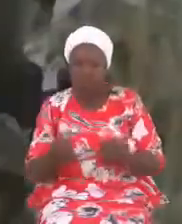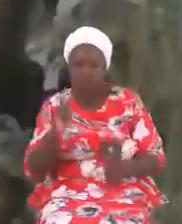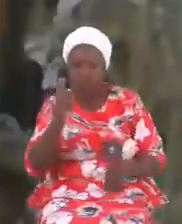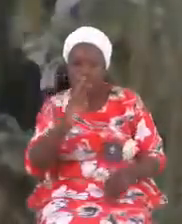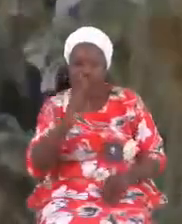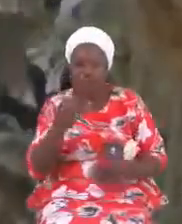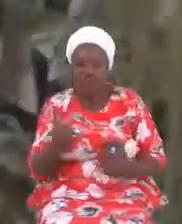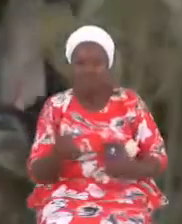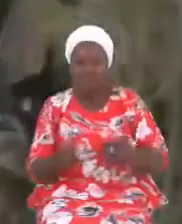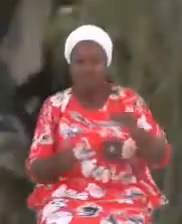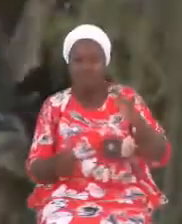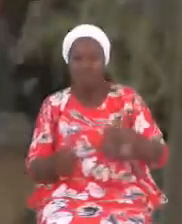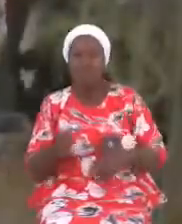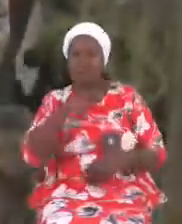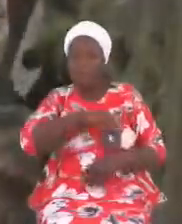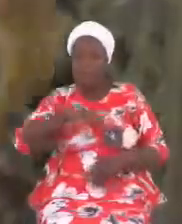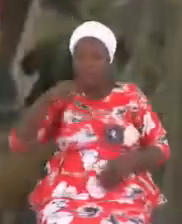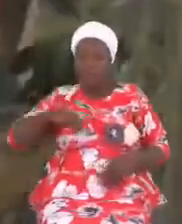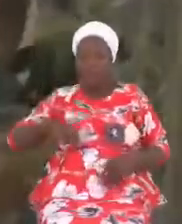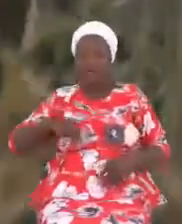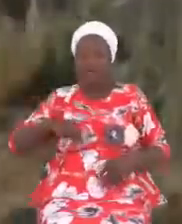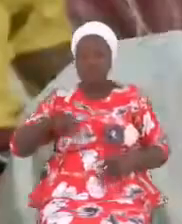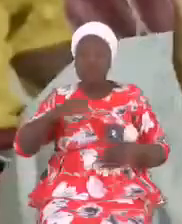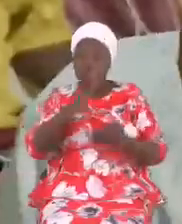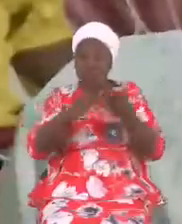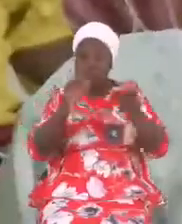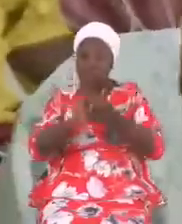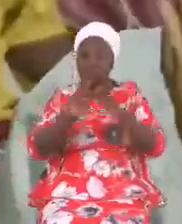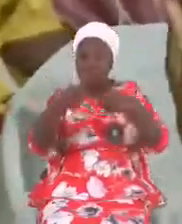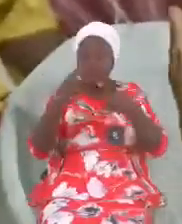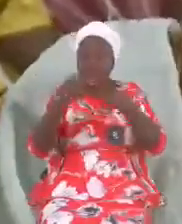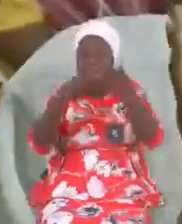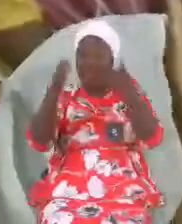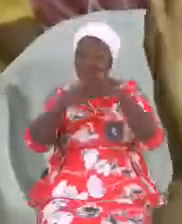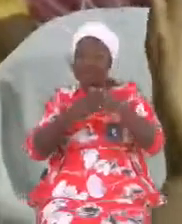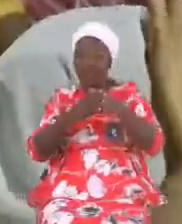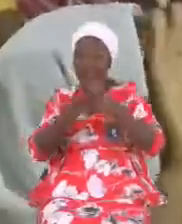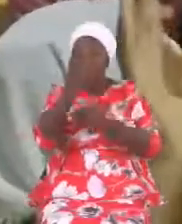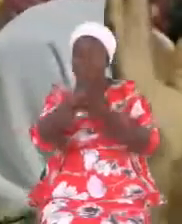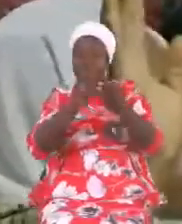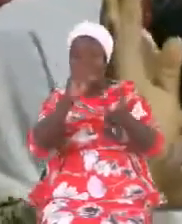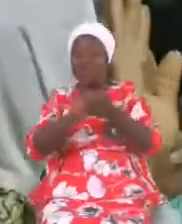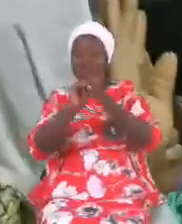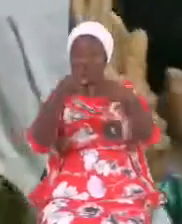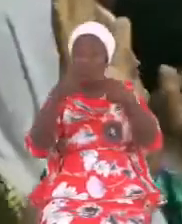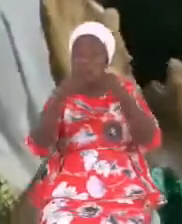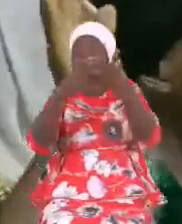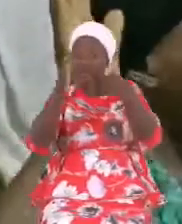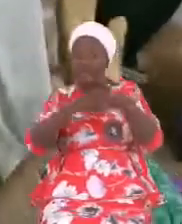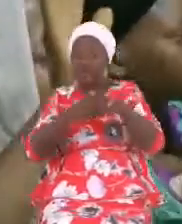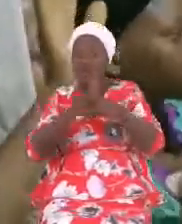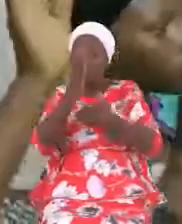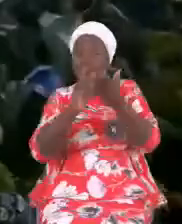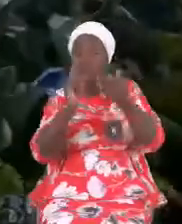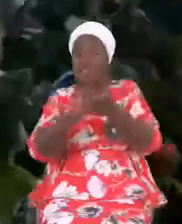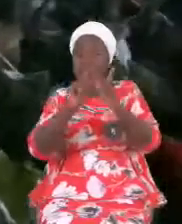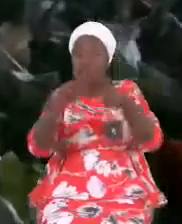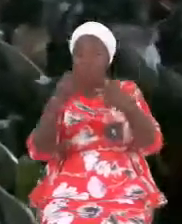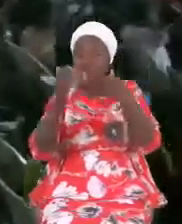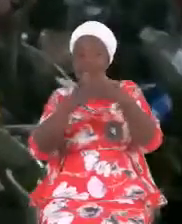are you? Candidate of heaven. Candidate of heaven. Candidate of